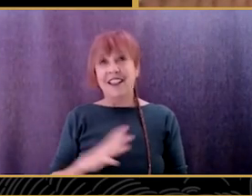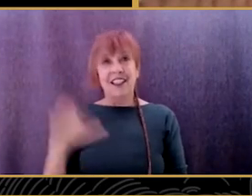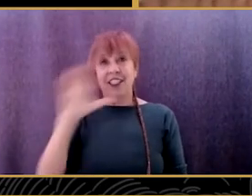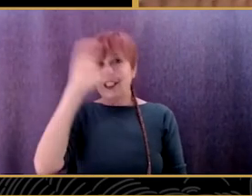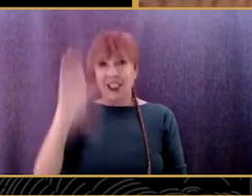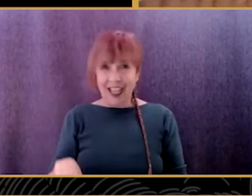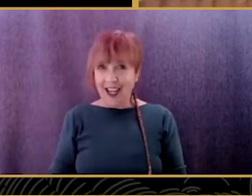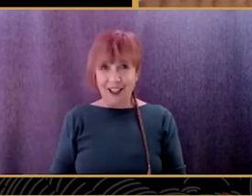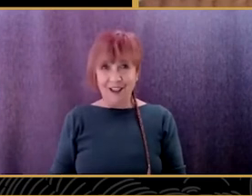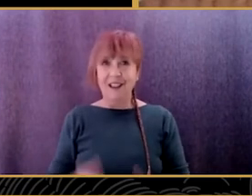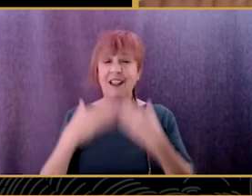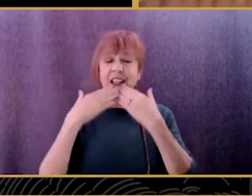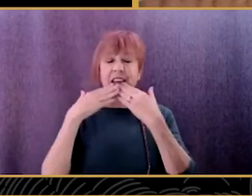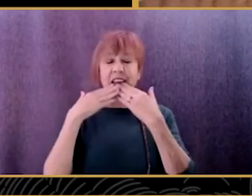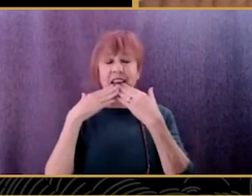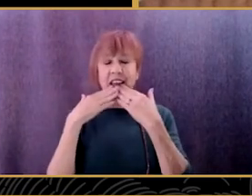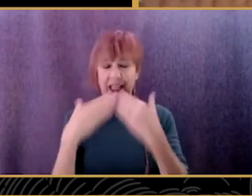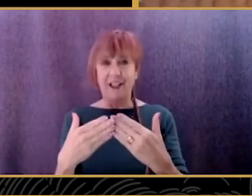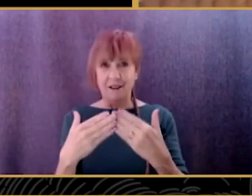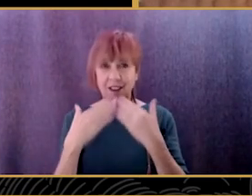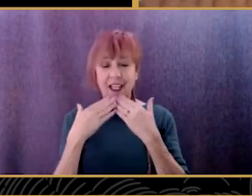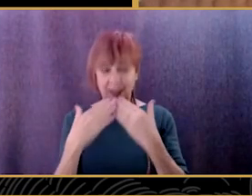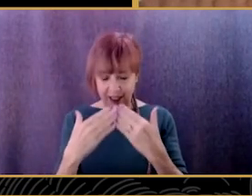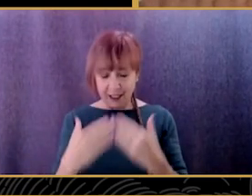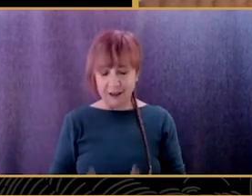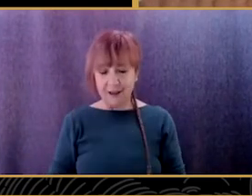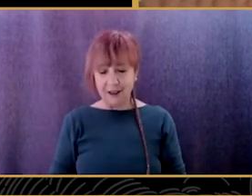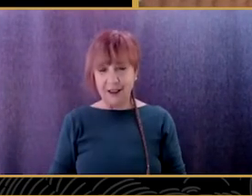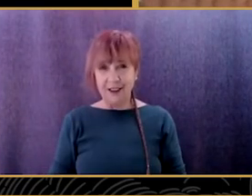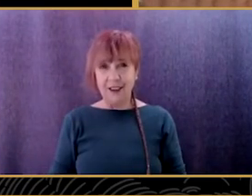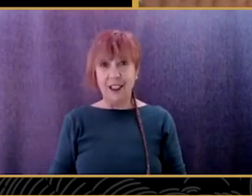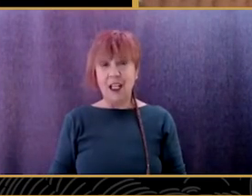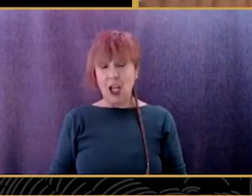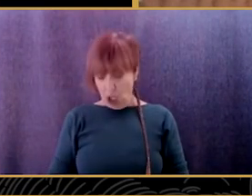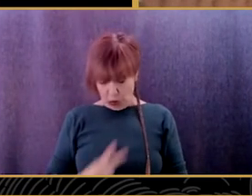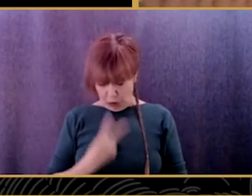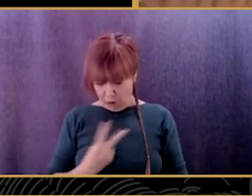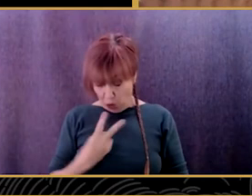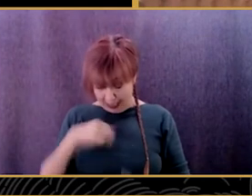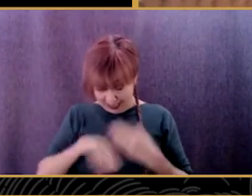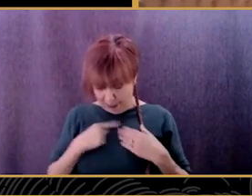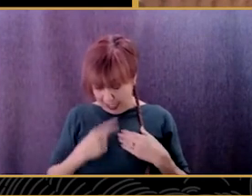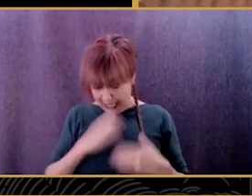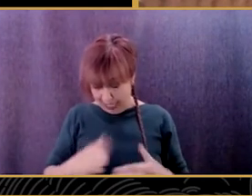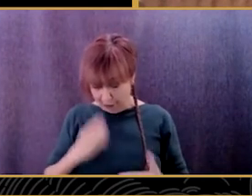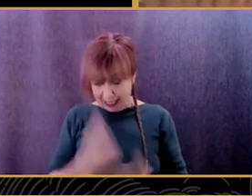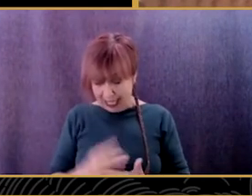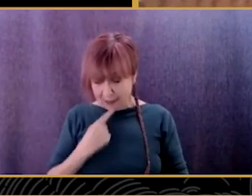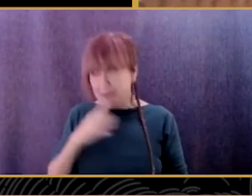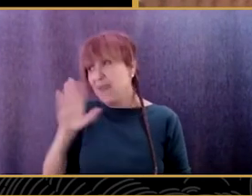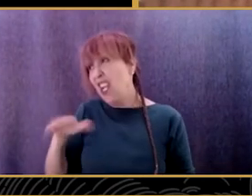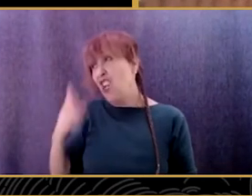Oh, Chicago Thank you Thank you Thank you To the voice within me that never